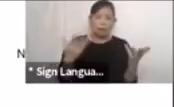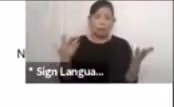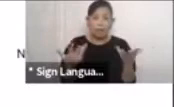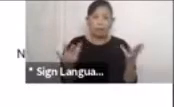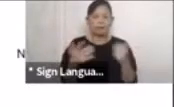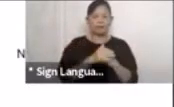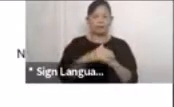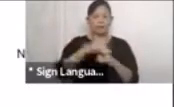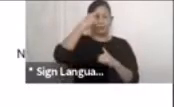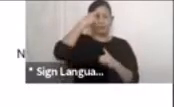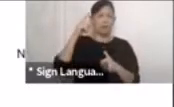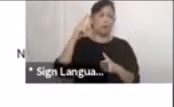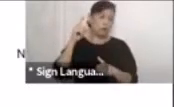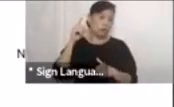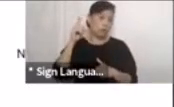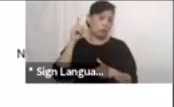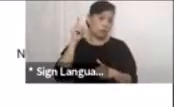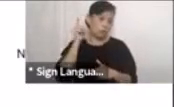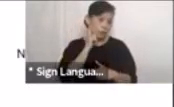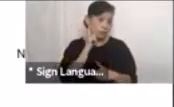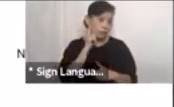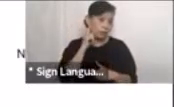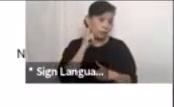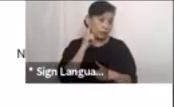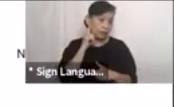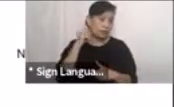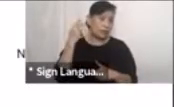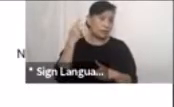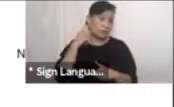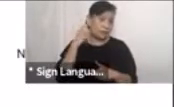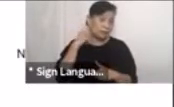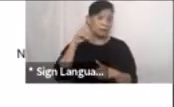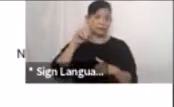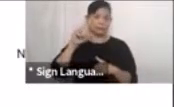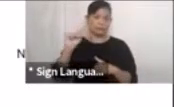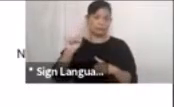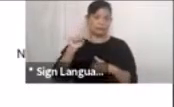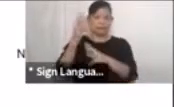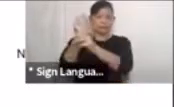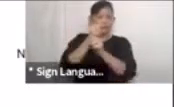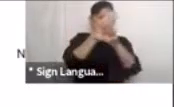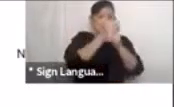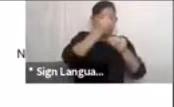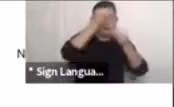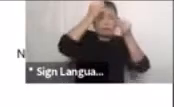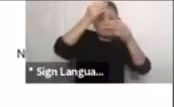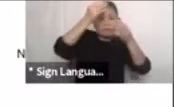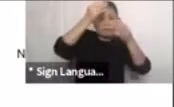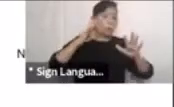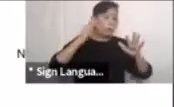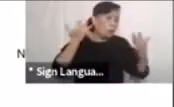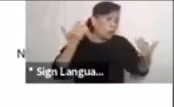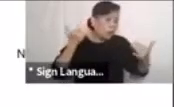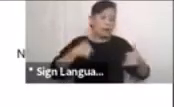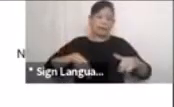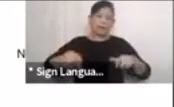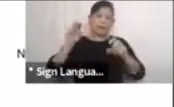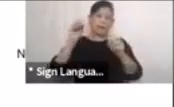hearing disabilities. And I think people with any form of disability to access that information, it becomes further difficult, it becomes more taboo.